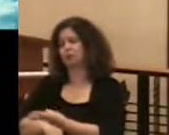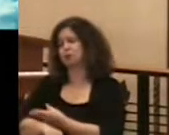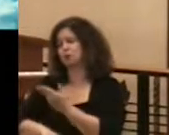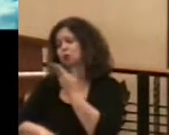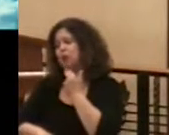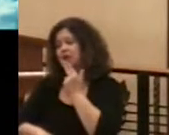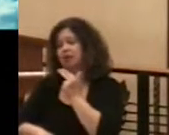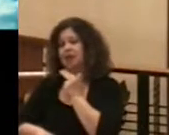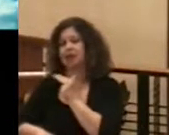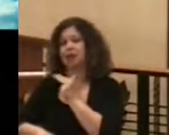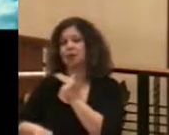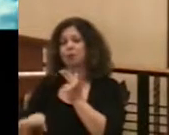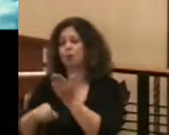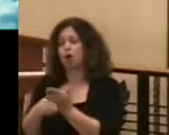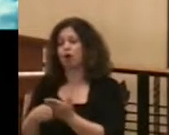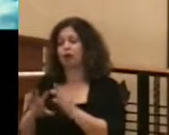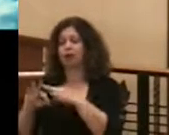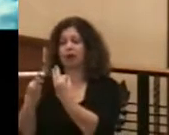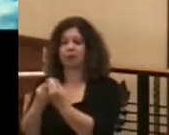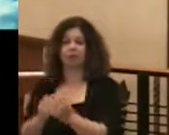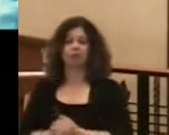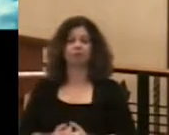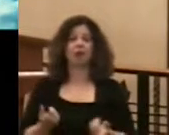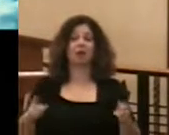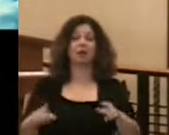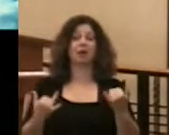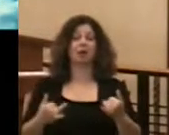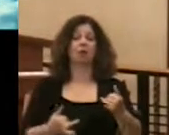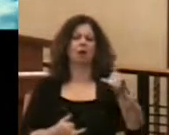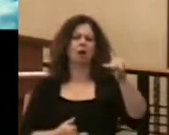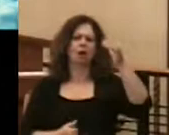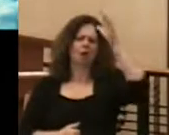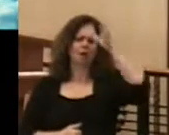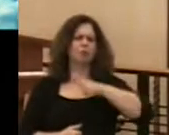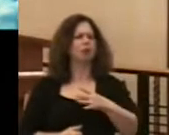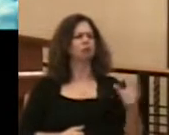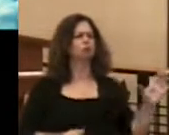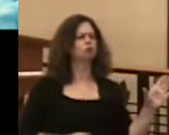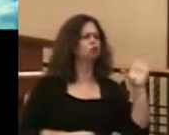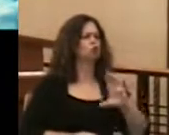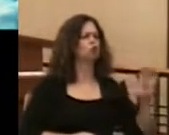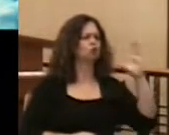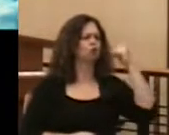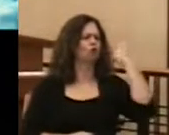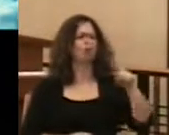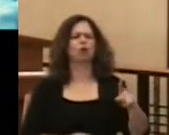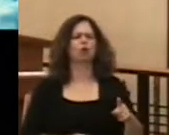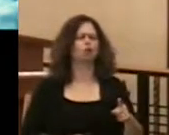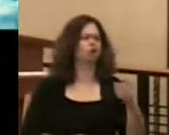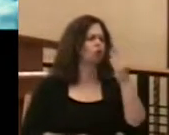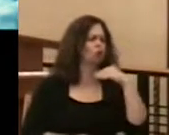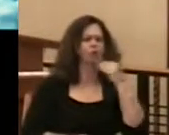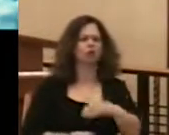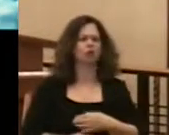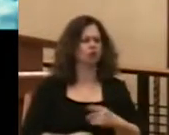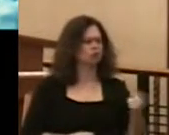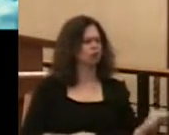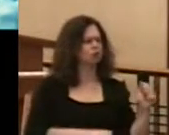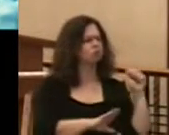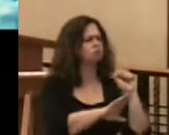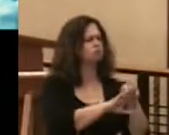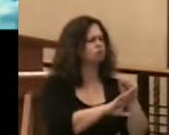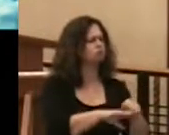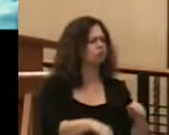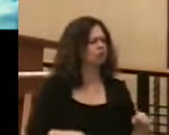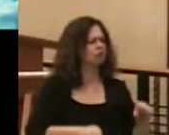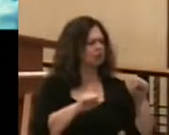a traveler to the rich man, and he was loath to take one of his own flock or herd to prepare for the wayfarer who had